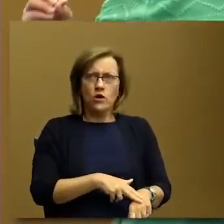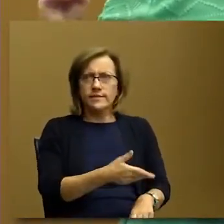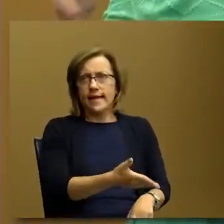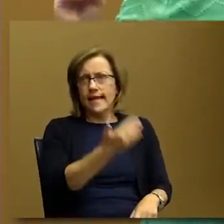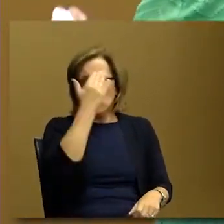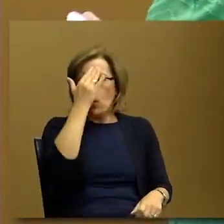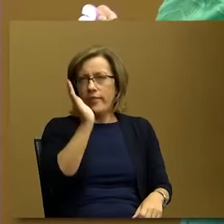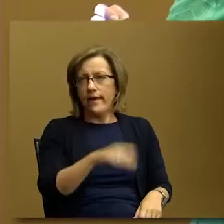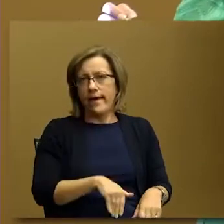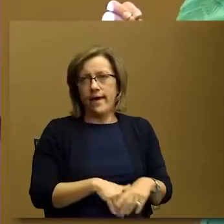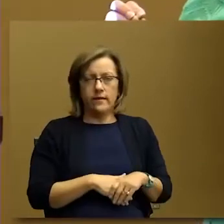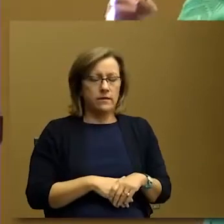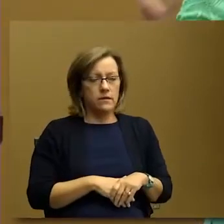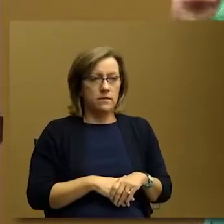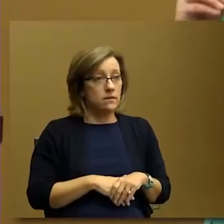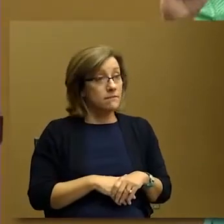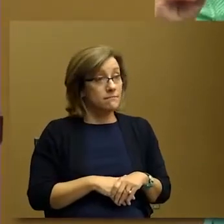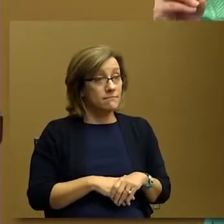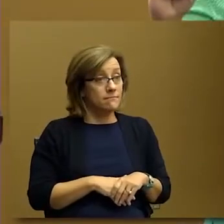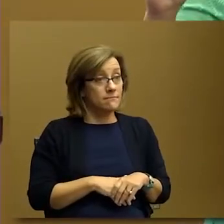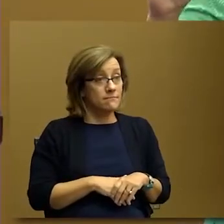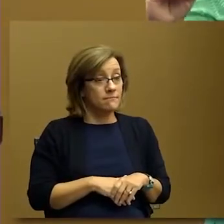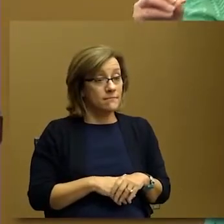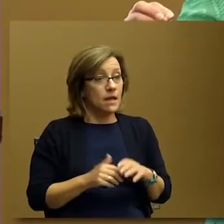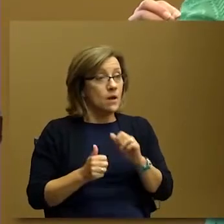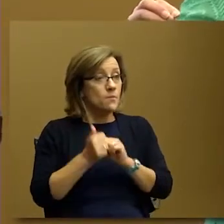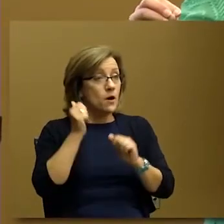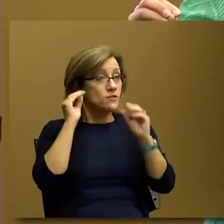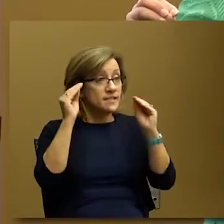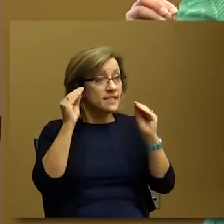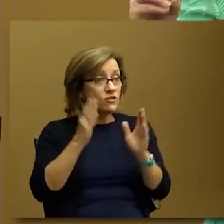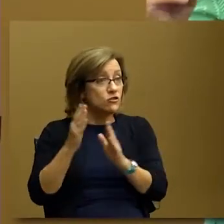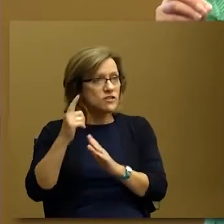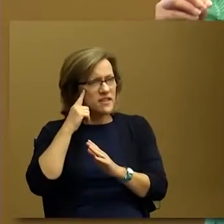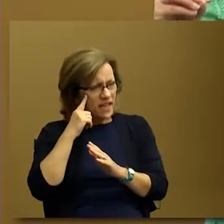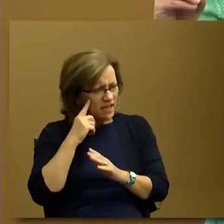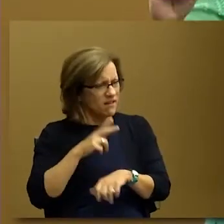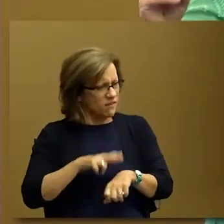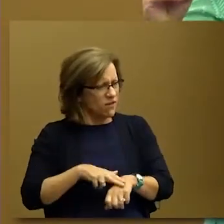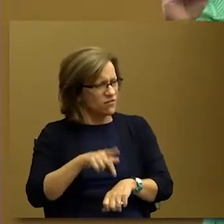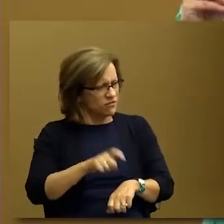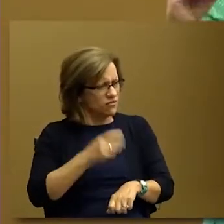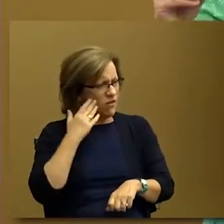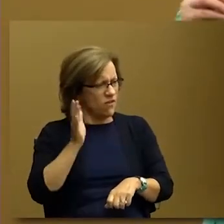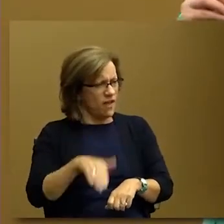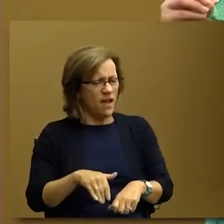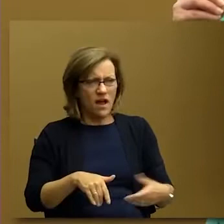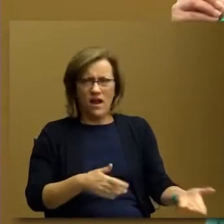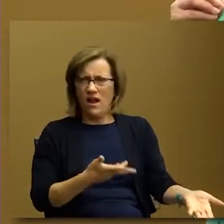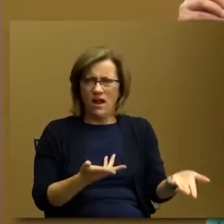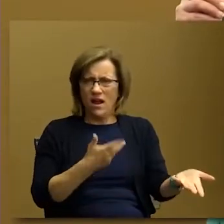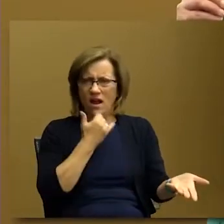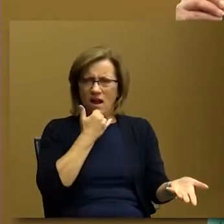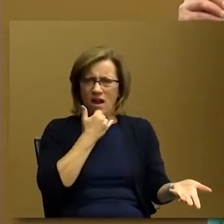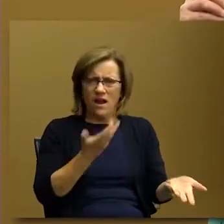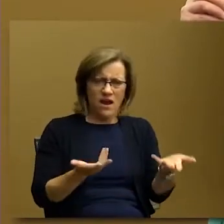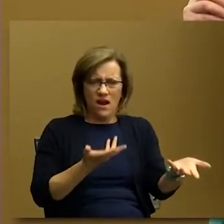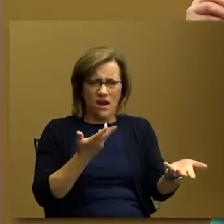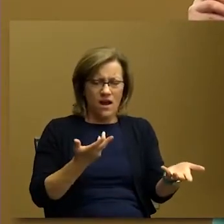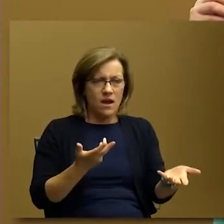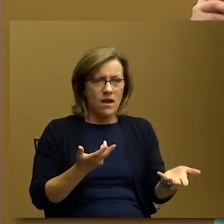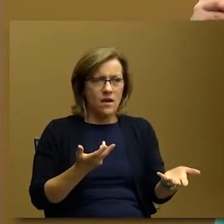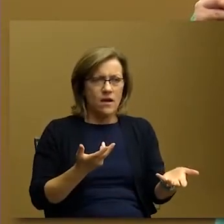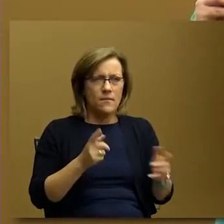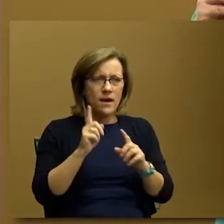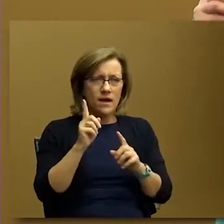know those things. Most teachers do. And then when you start looking at it and going, wait a